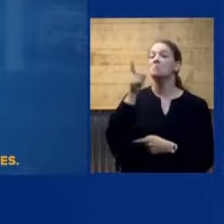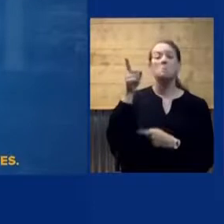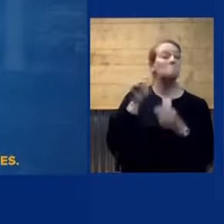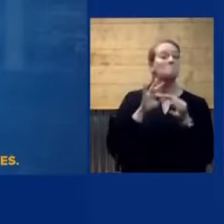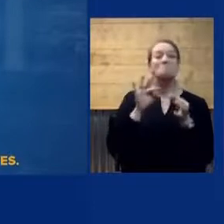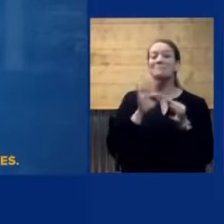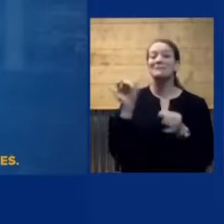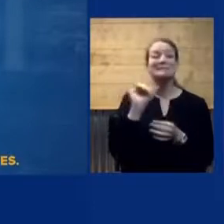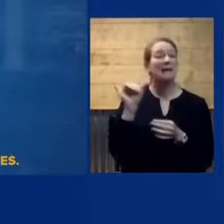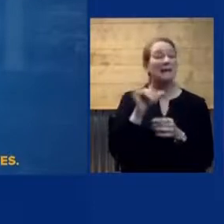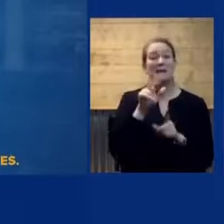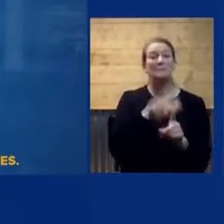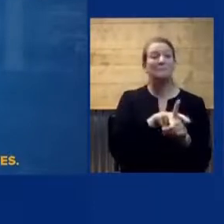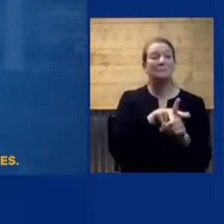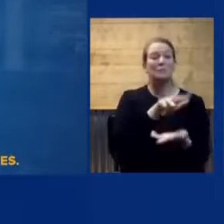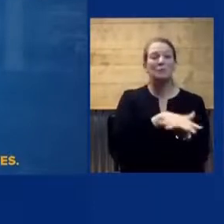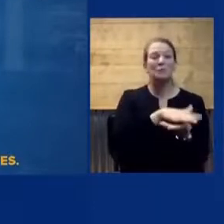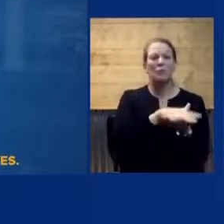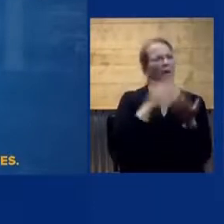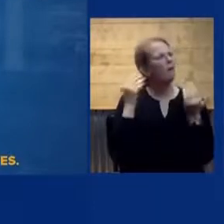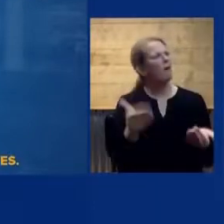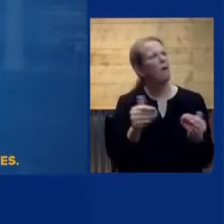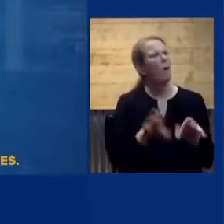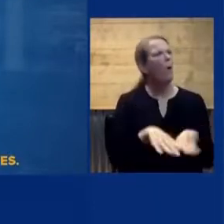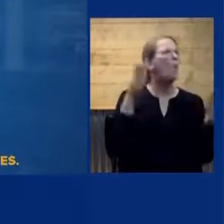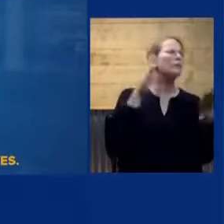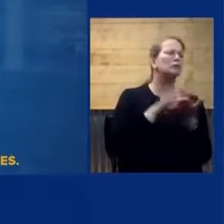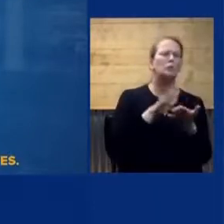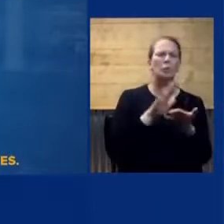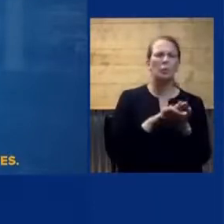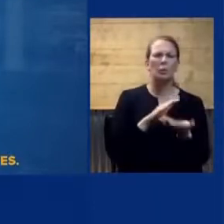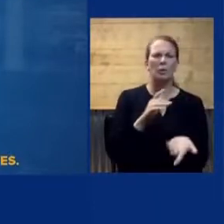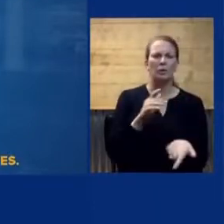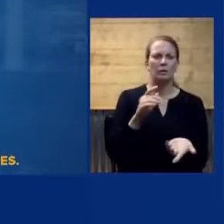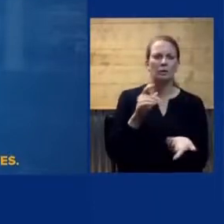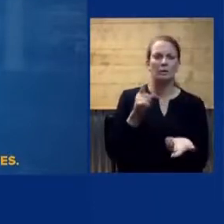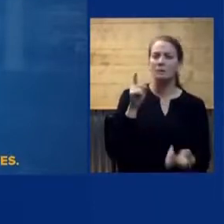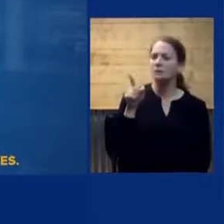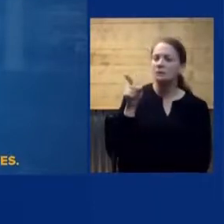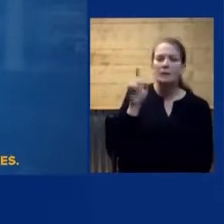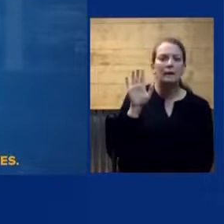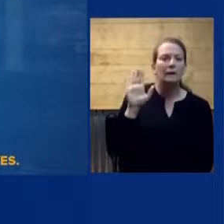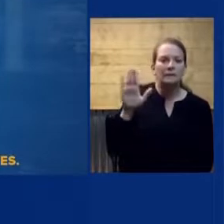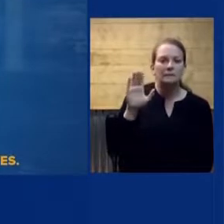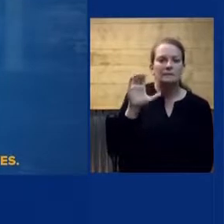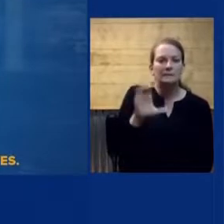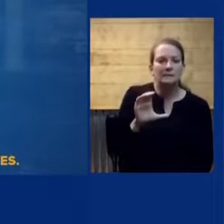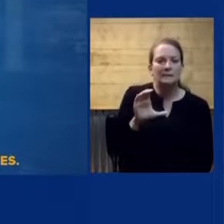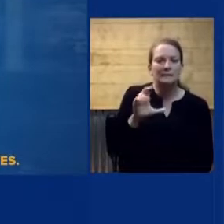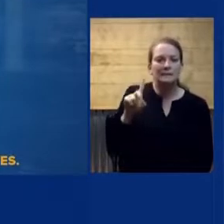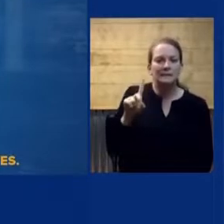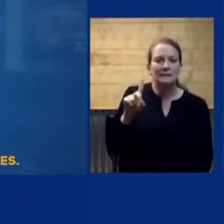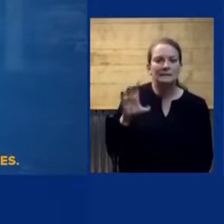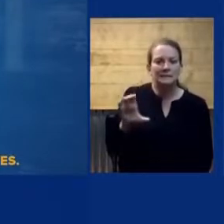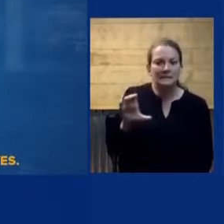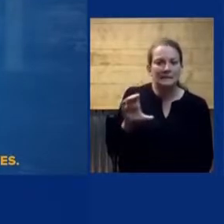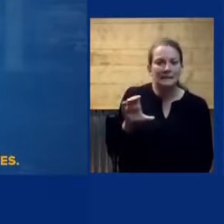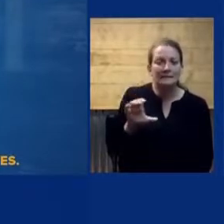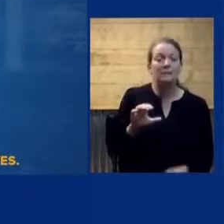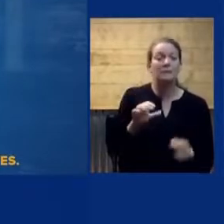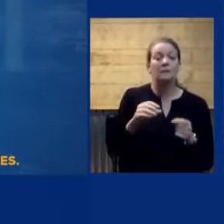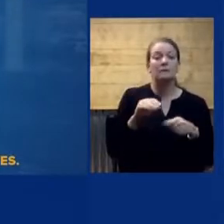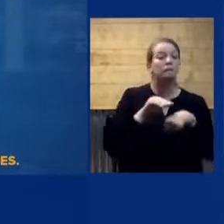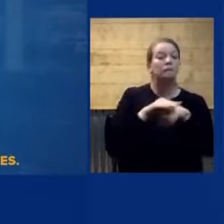those schools, open those doors. His own CDC puts out guidance